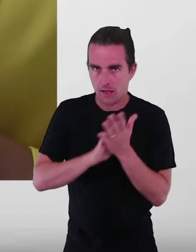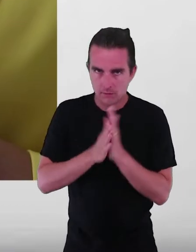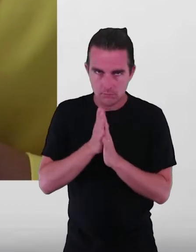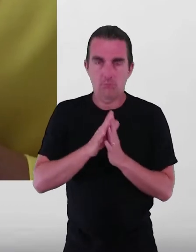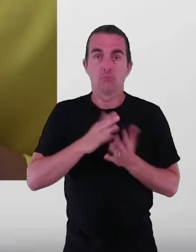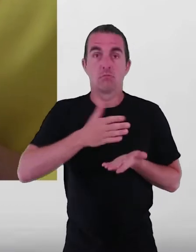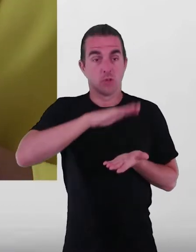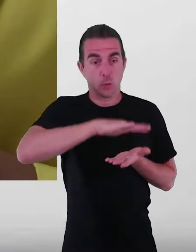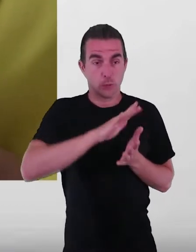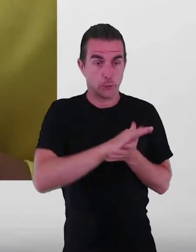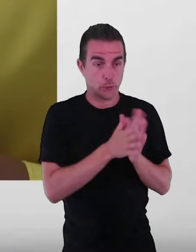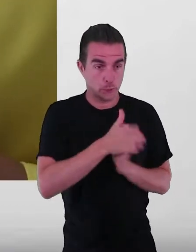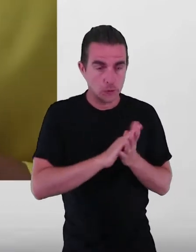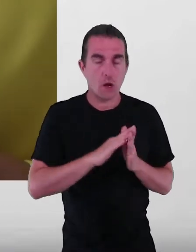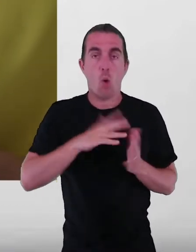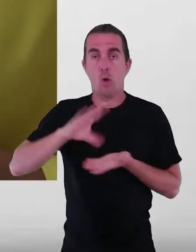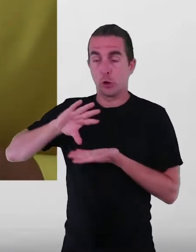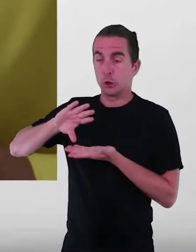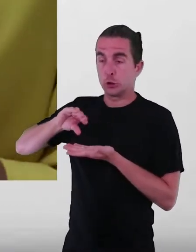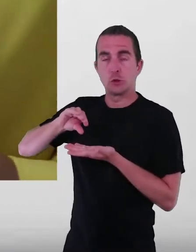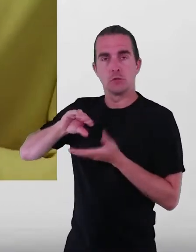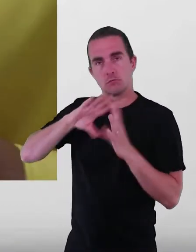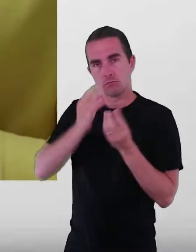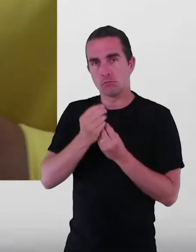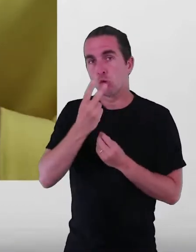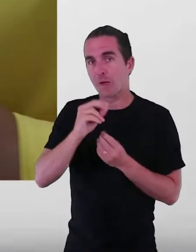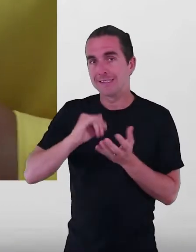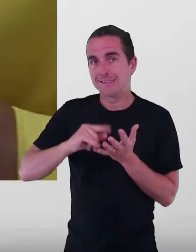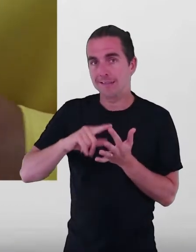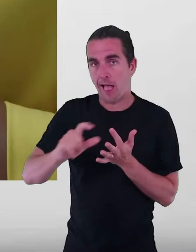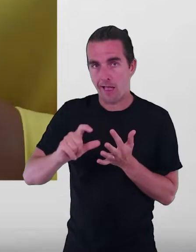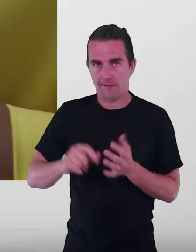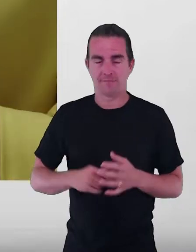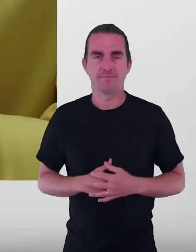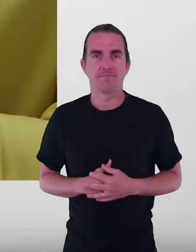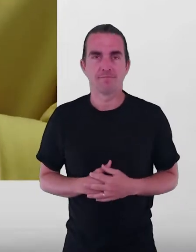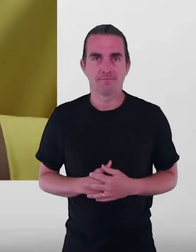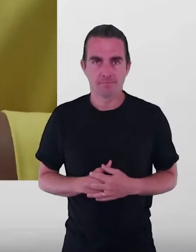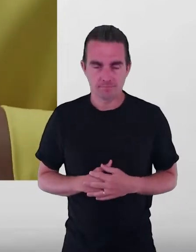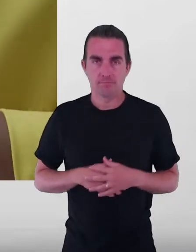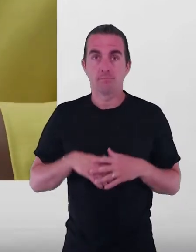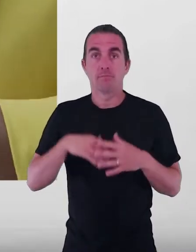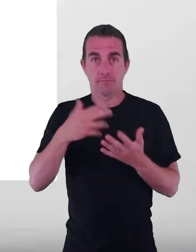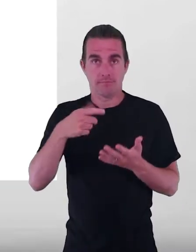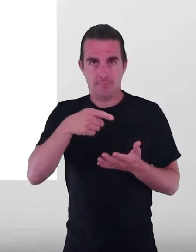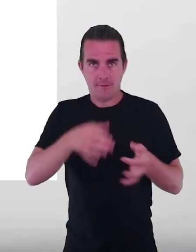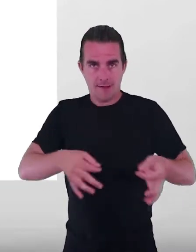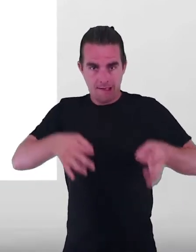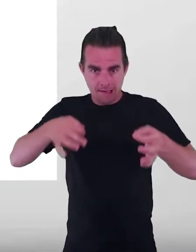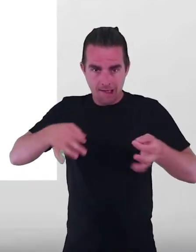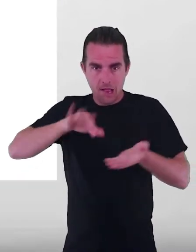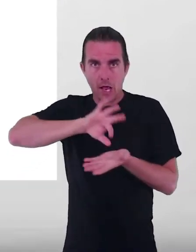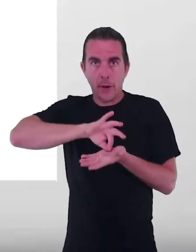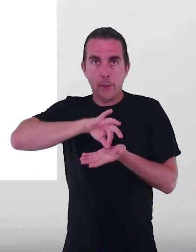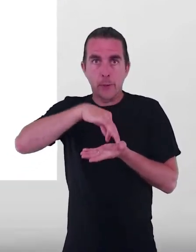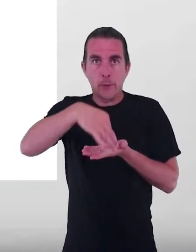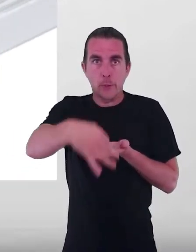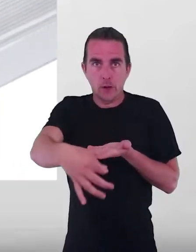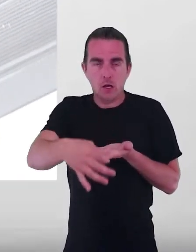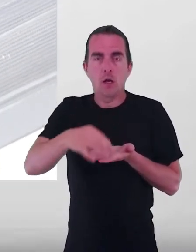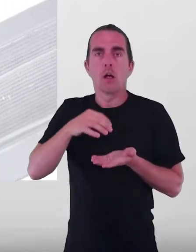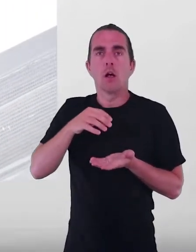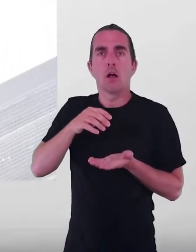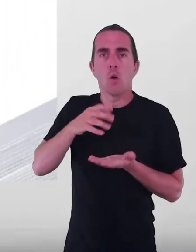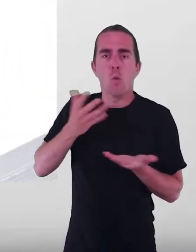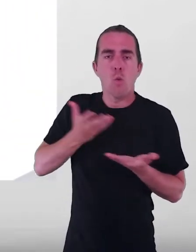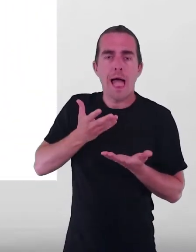Wash your hands thoroughly for 20 seconds again using soap and warm water or hand sanitizer. Find the sterile swab in the sealed